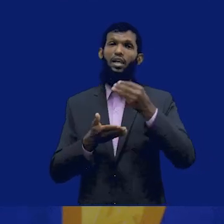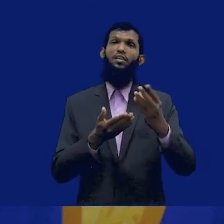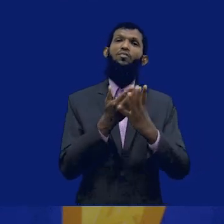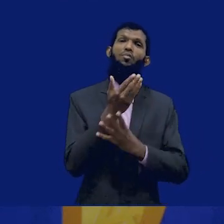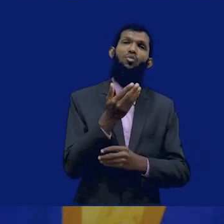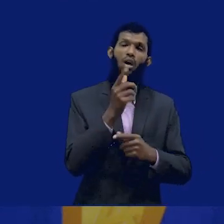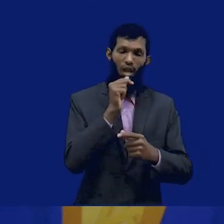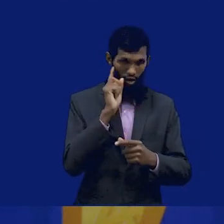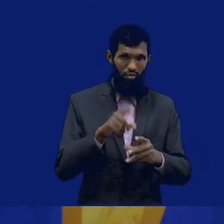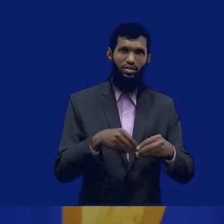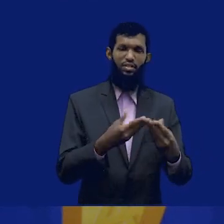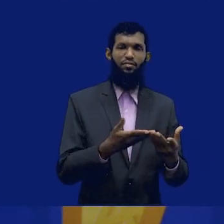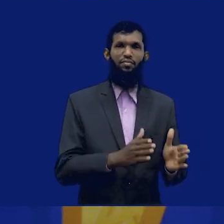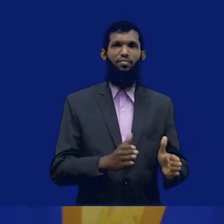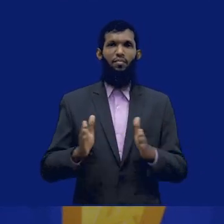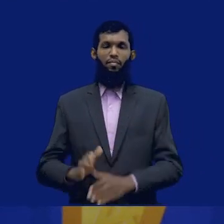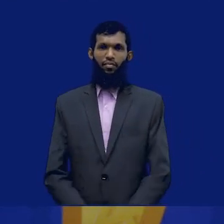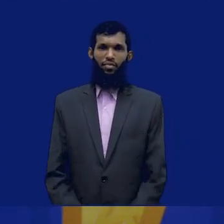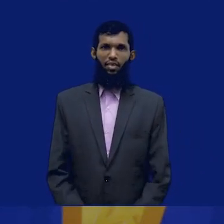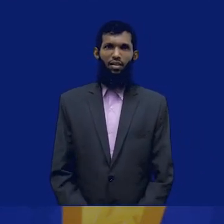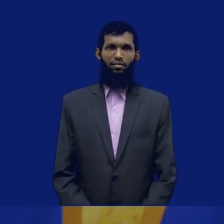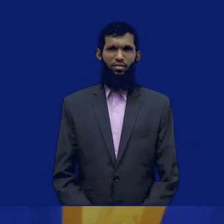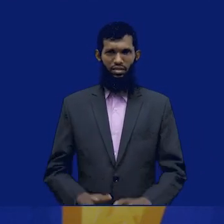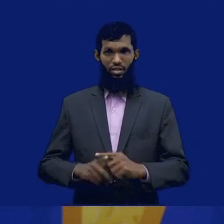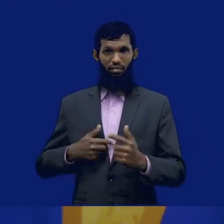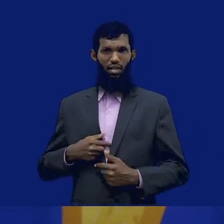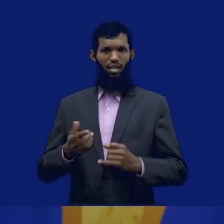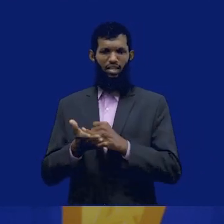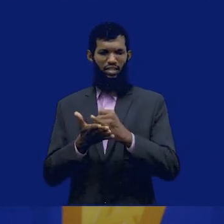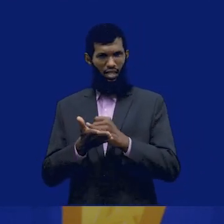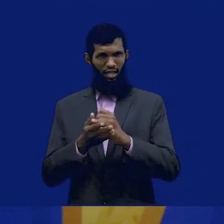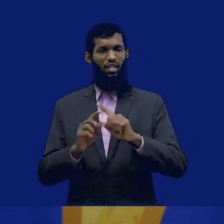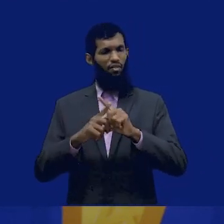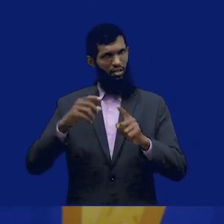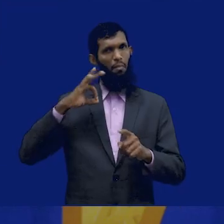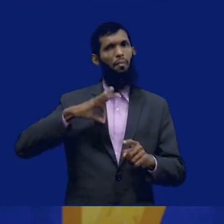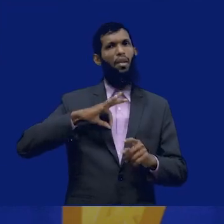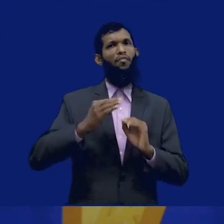And zakat has many important benefits, and first of all we will